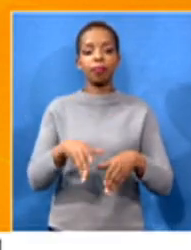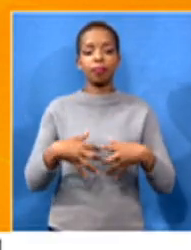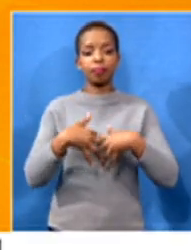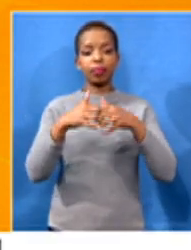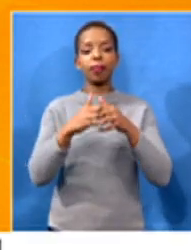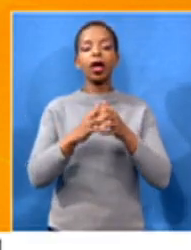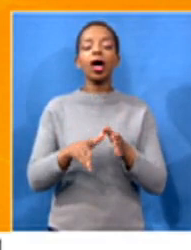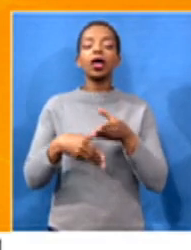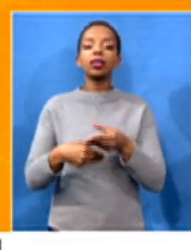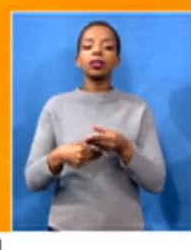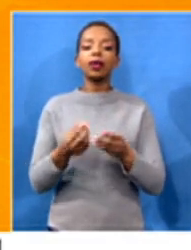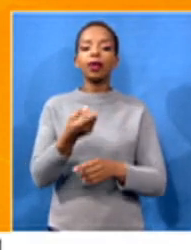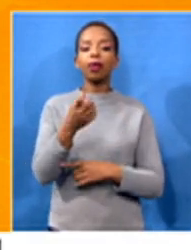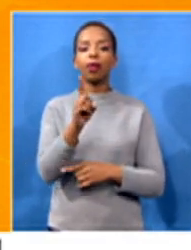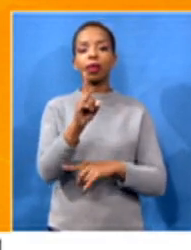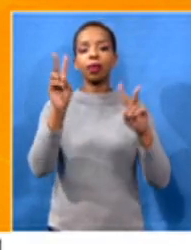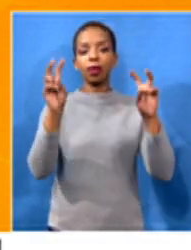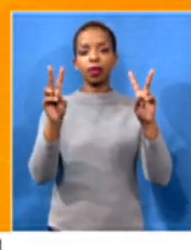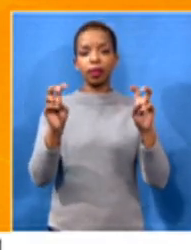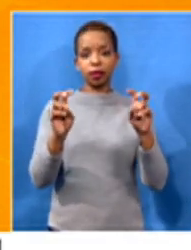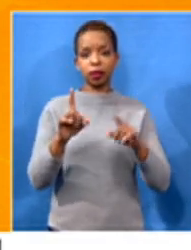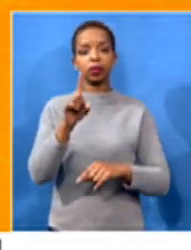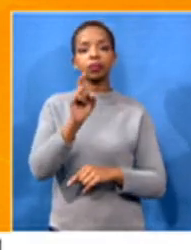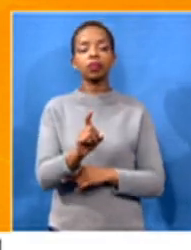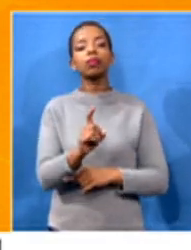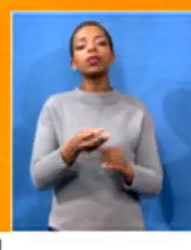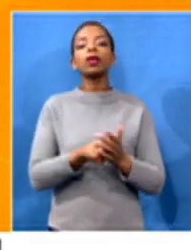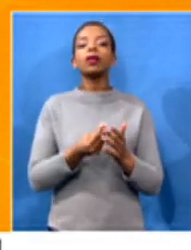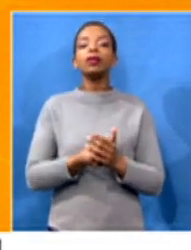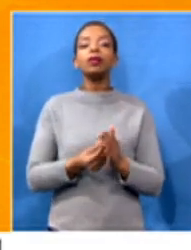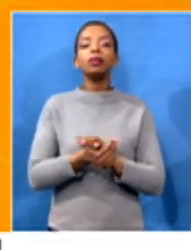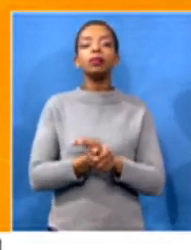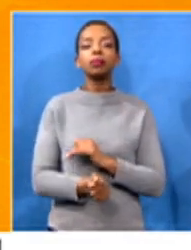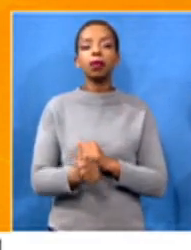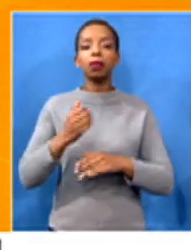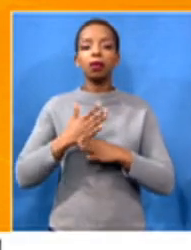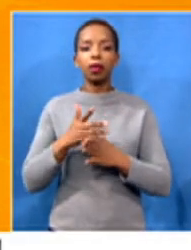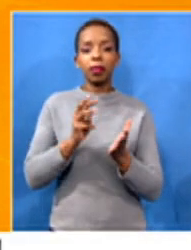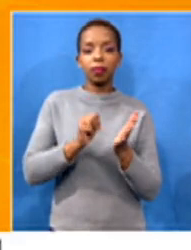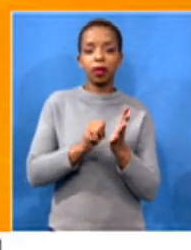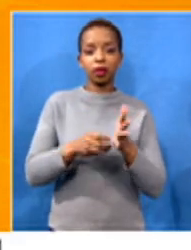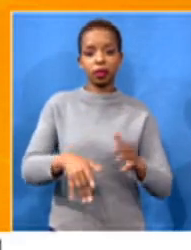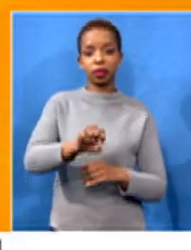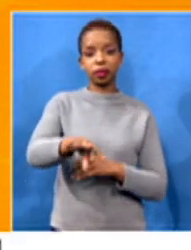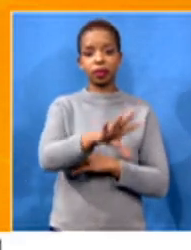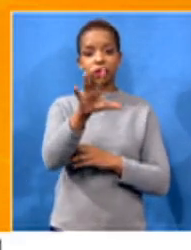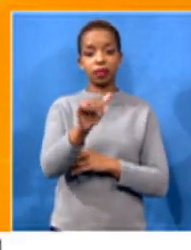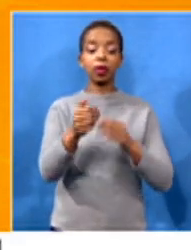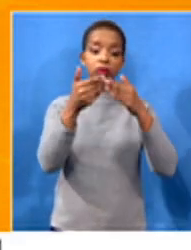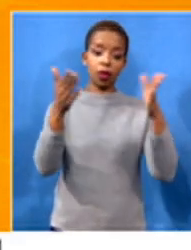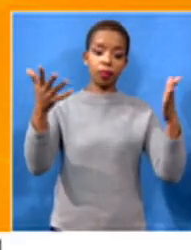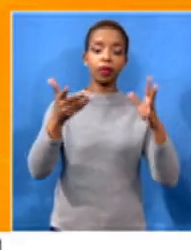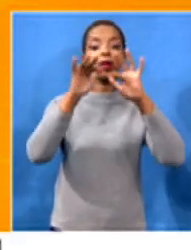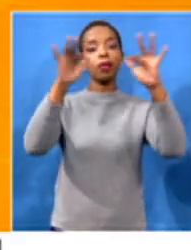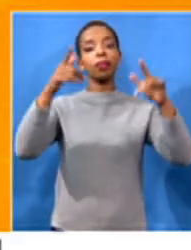and Skills for the Economy and Links to Labour Markets in South Africa, which is open for public comment. And as we